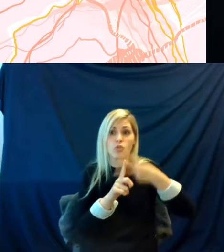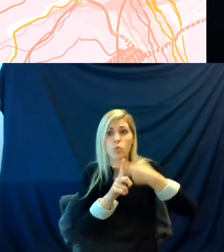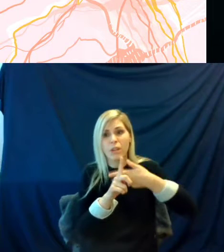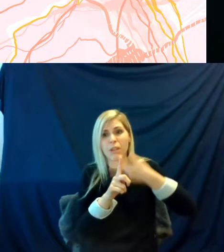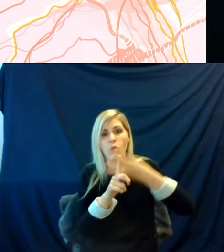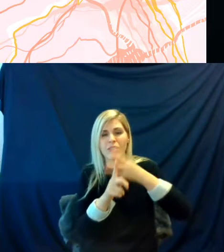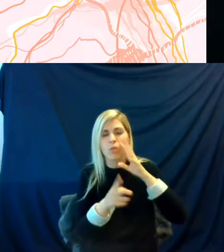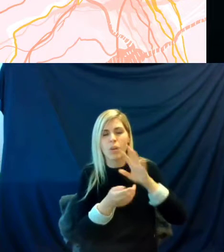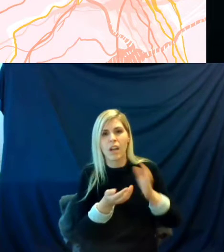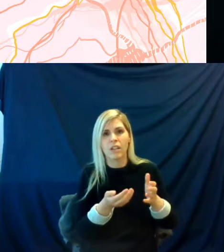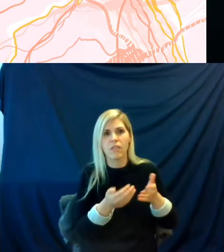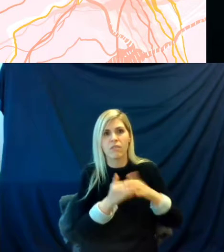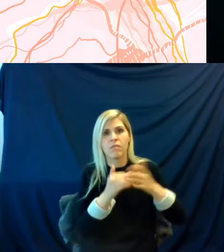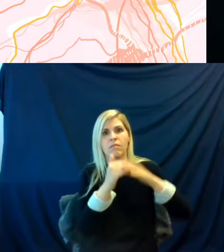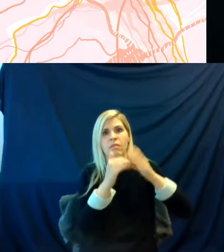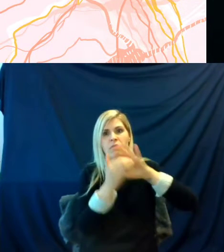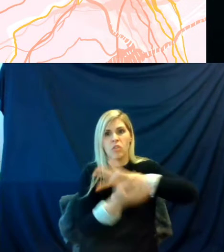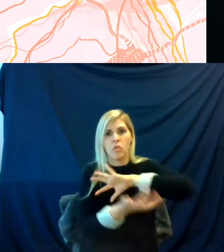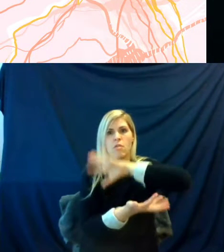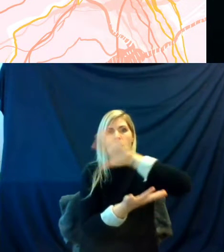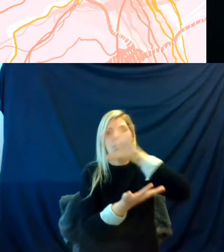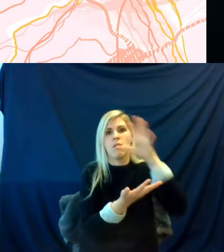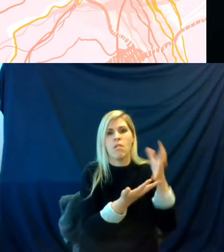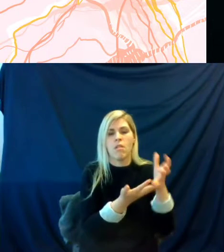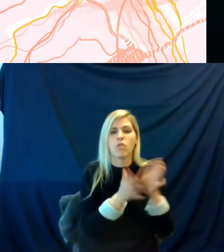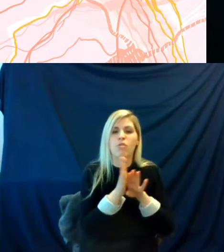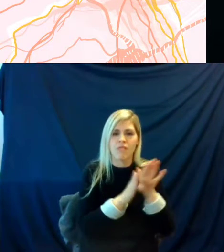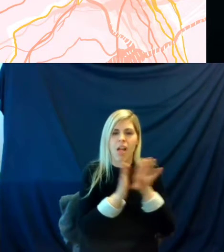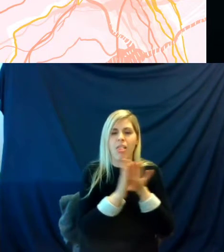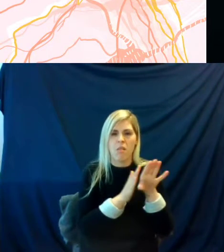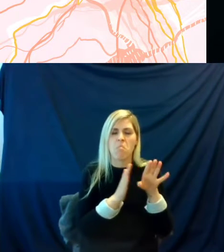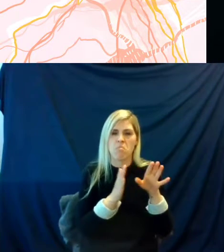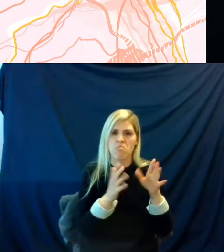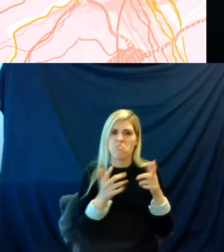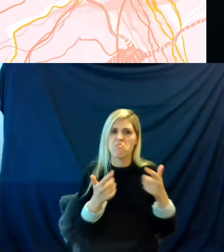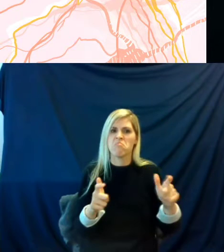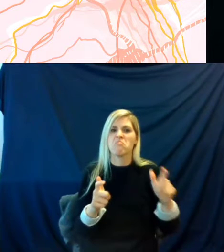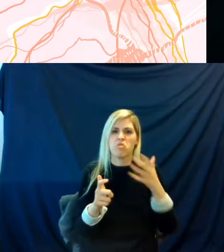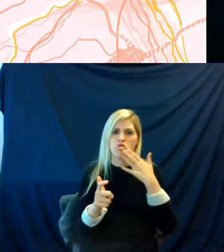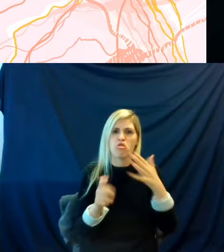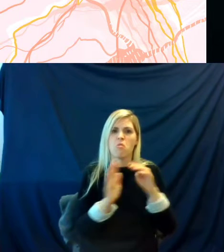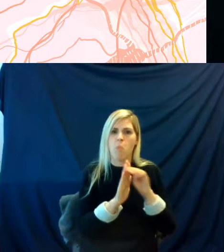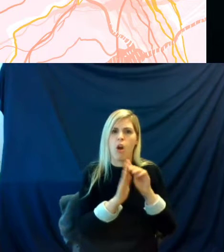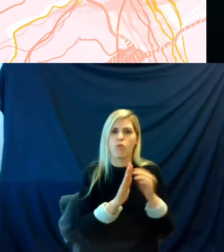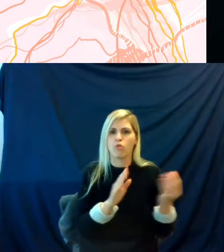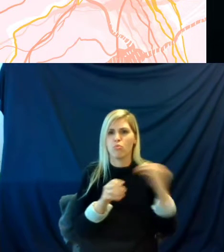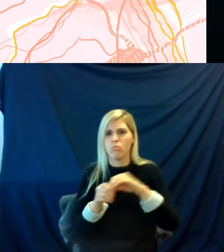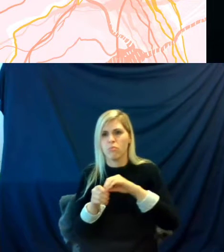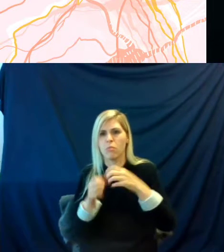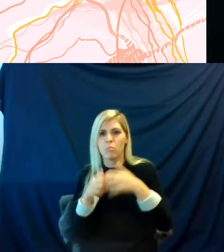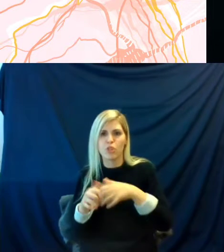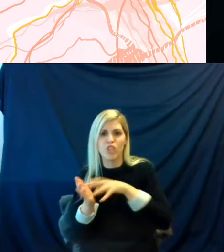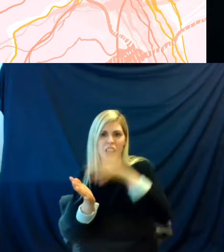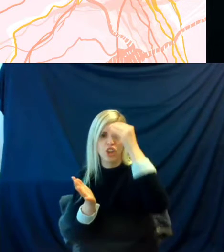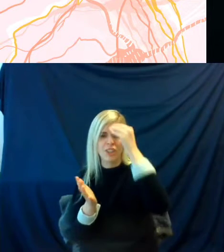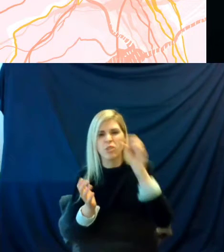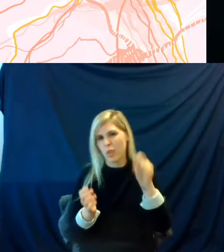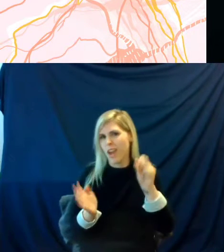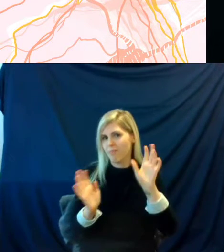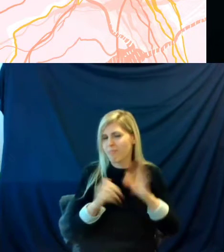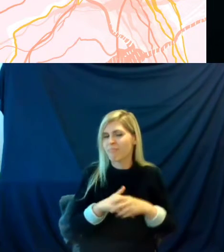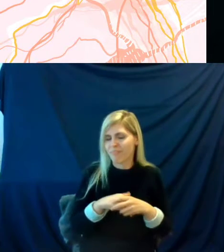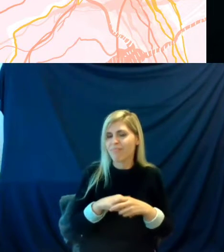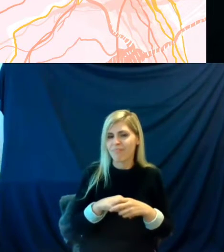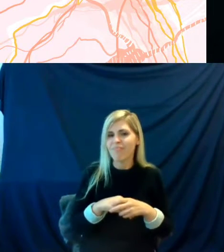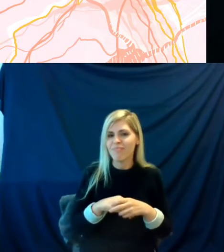of months, they add up and, you're able to build a pretty good machine learning model from them.